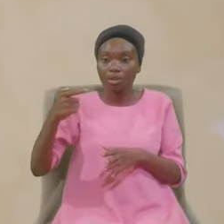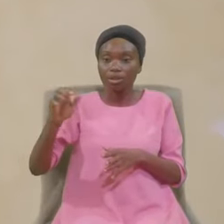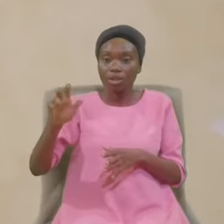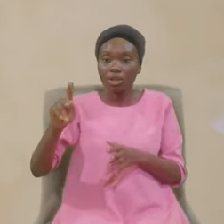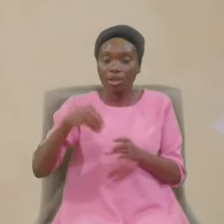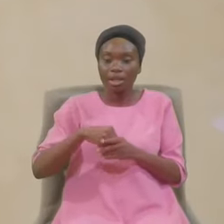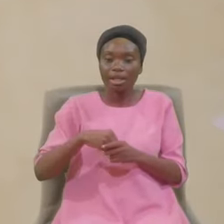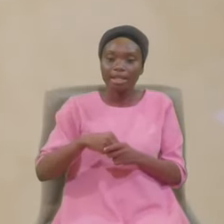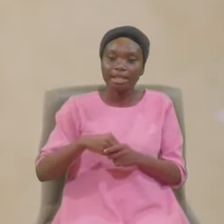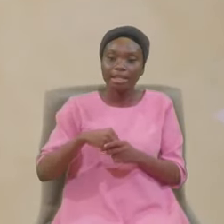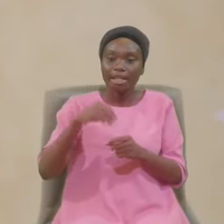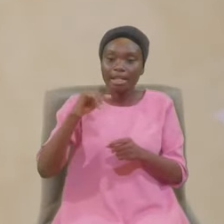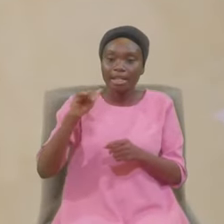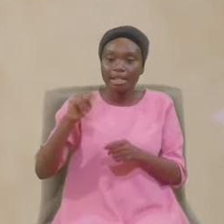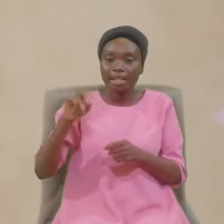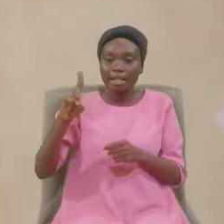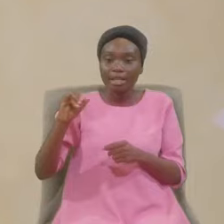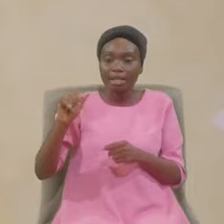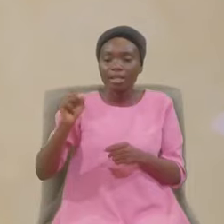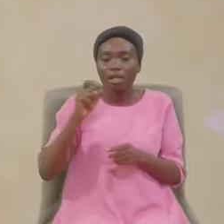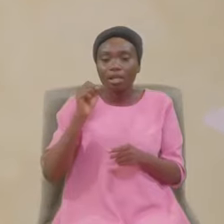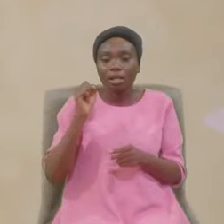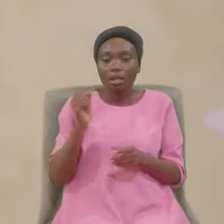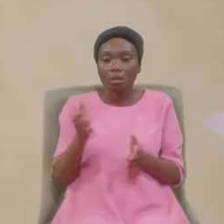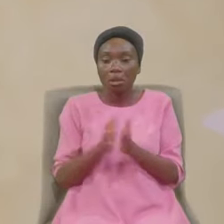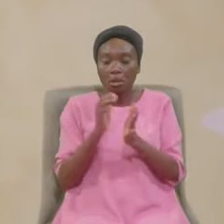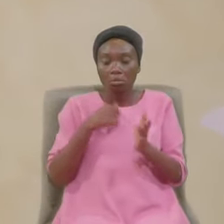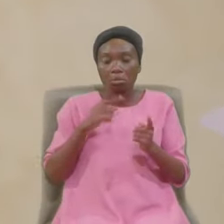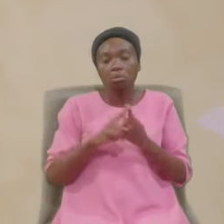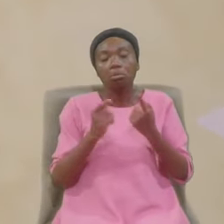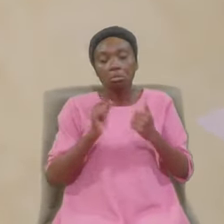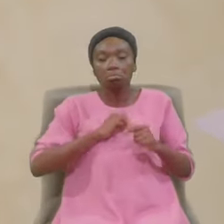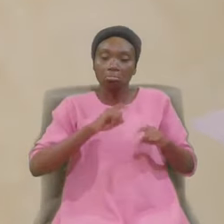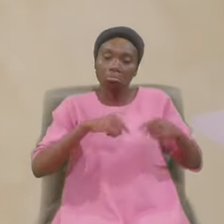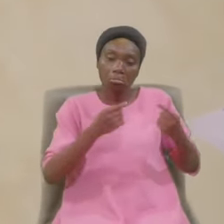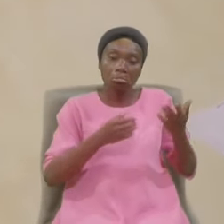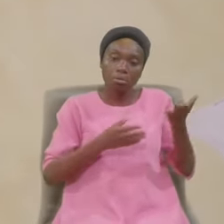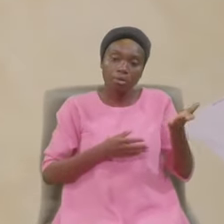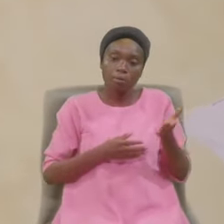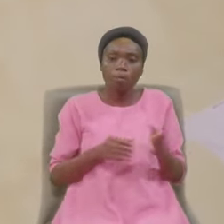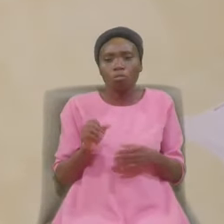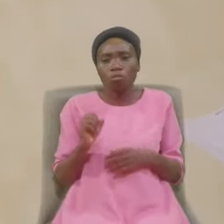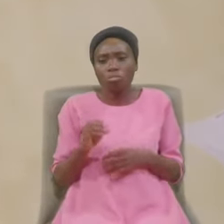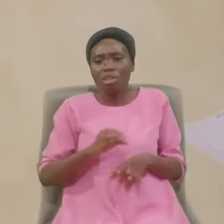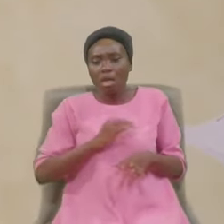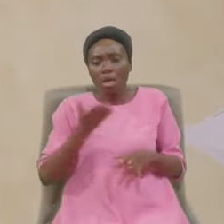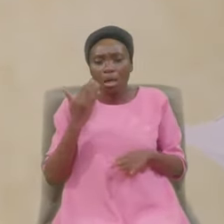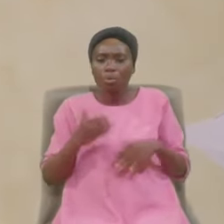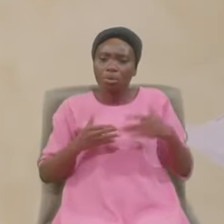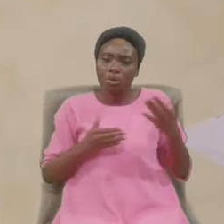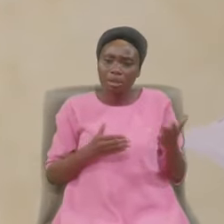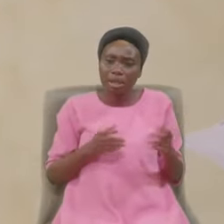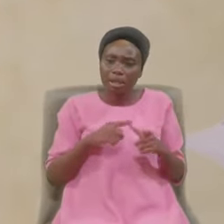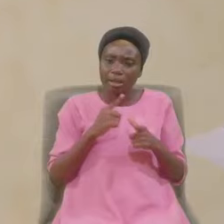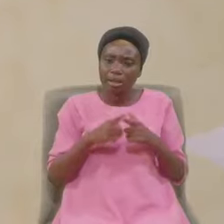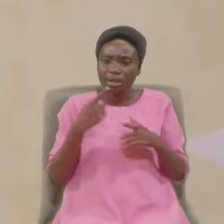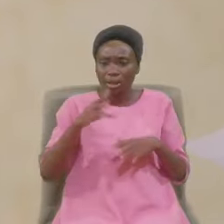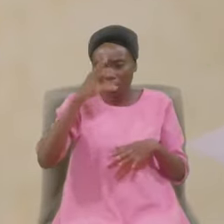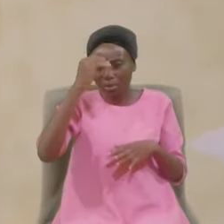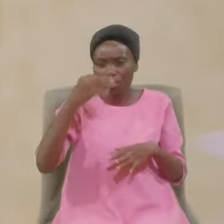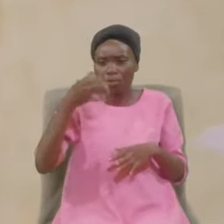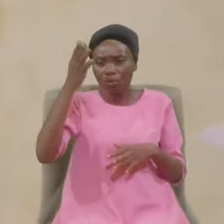India. So she asked me to come, so I went there. So I was there, then the man of